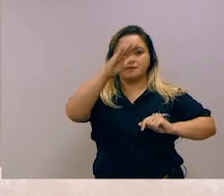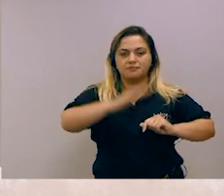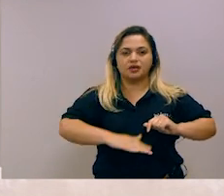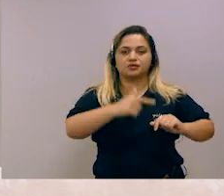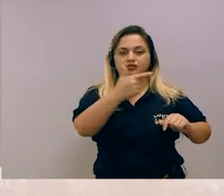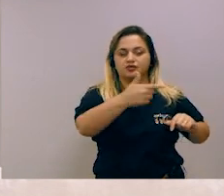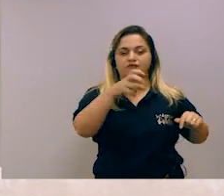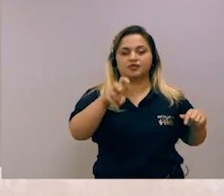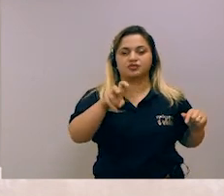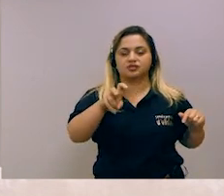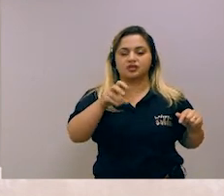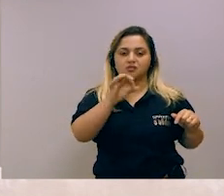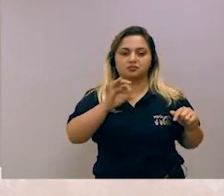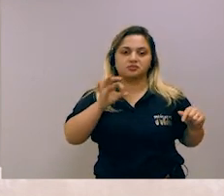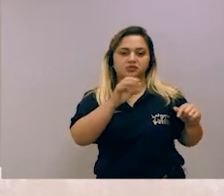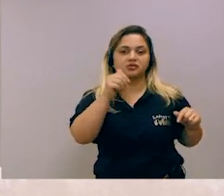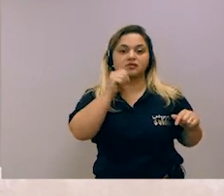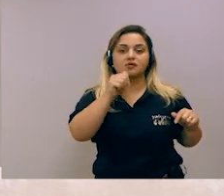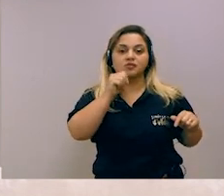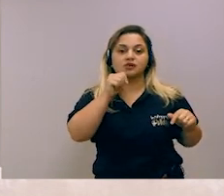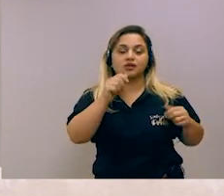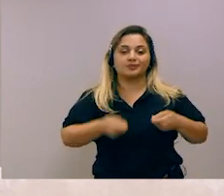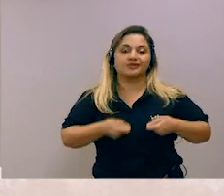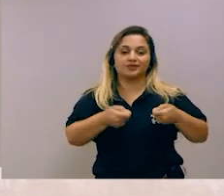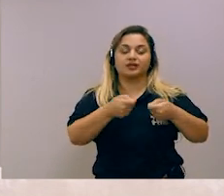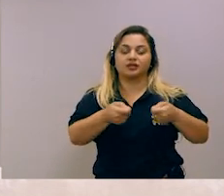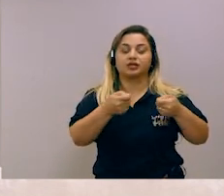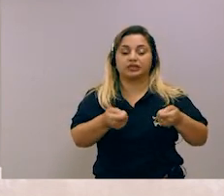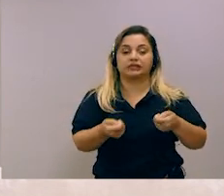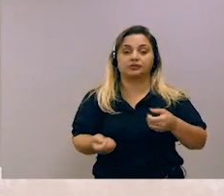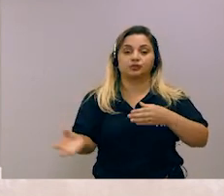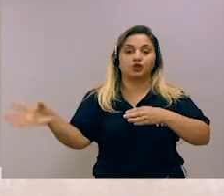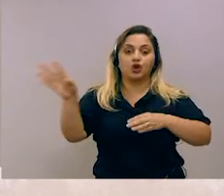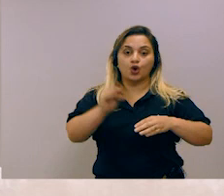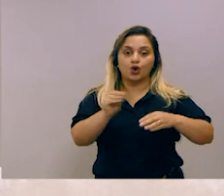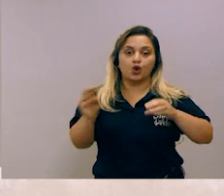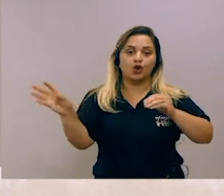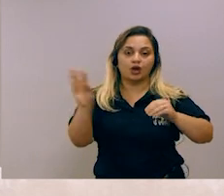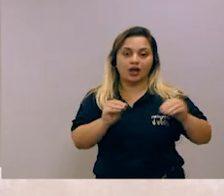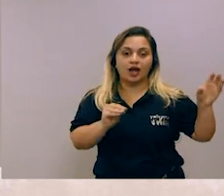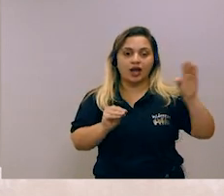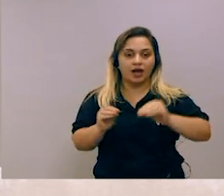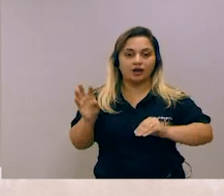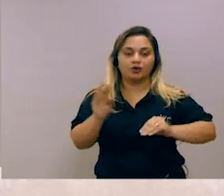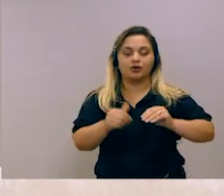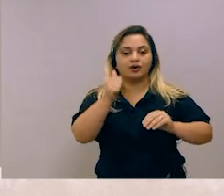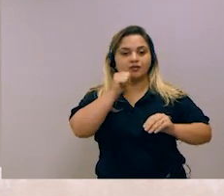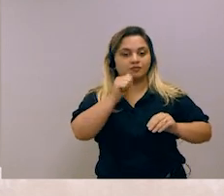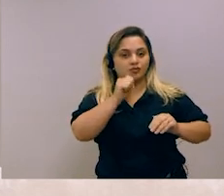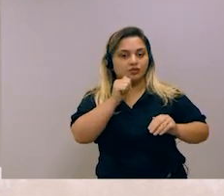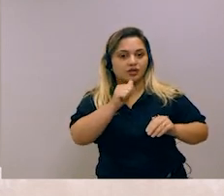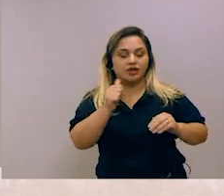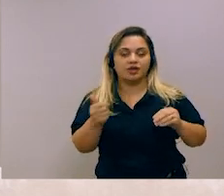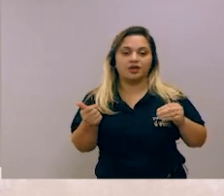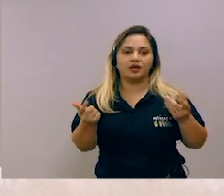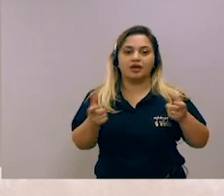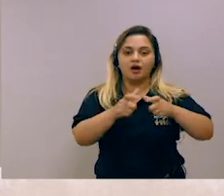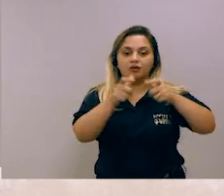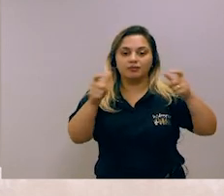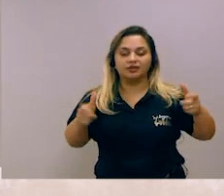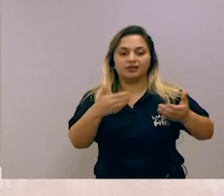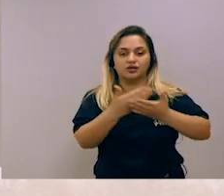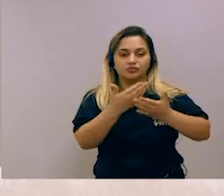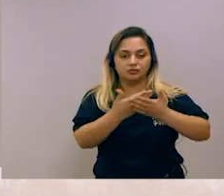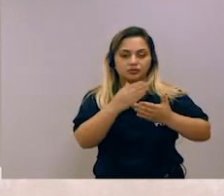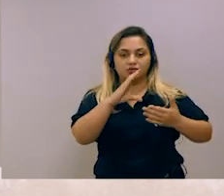gap and to increase the number of young students who are learning computer science. So first, we